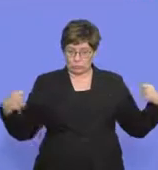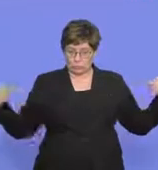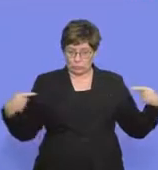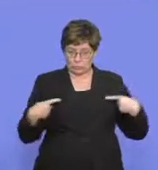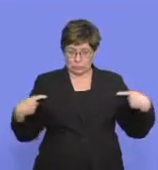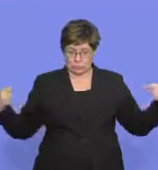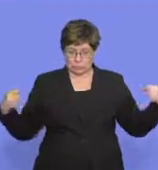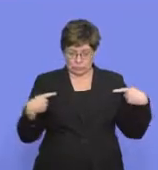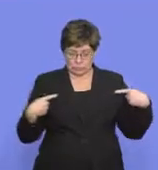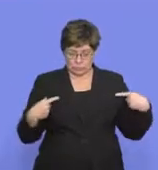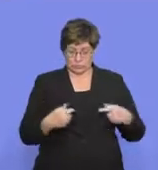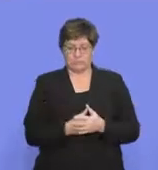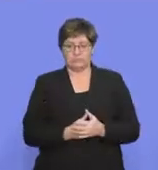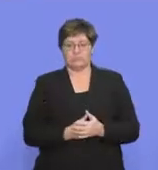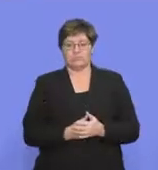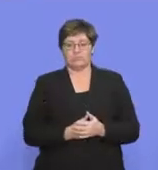right?